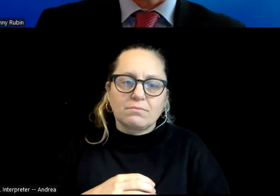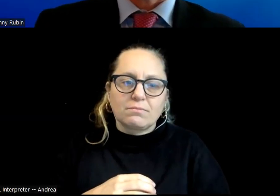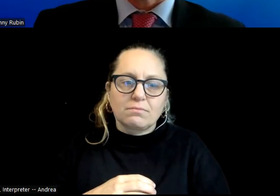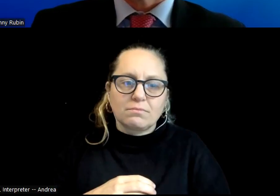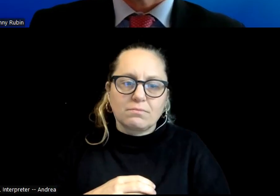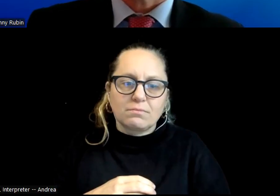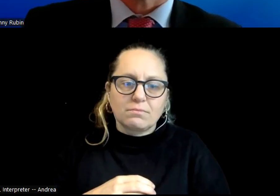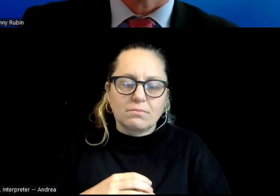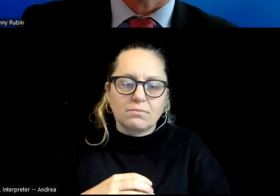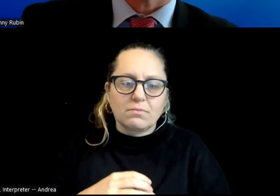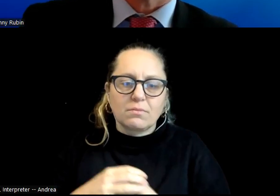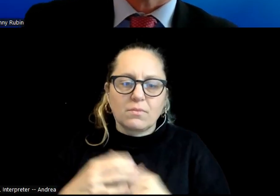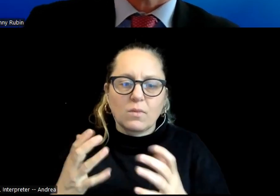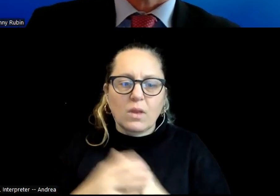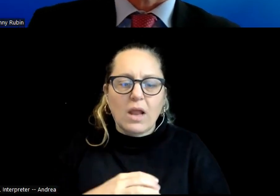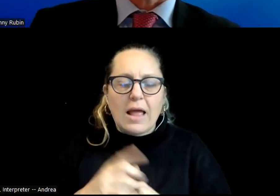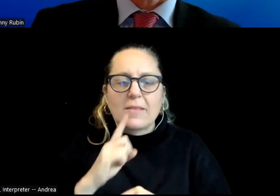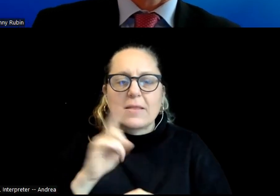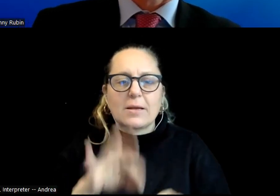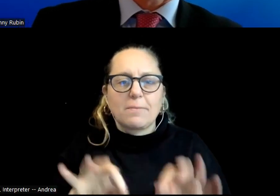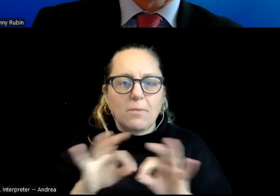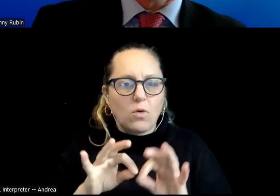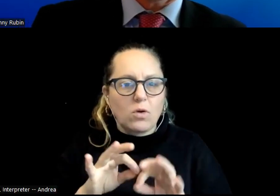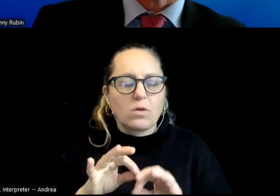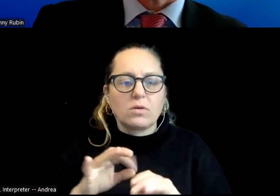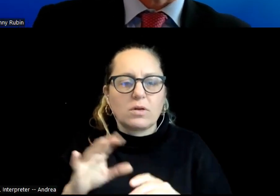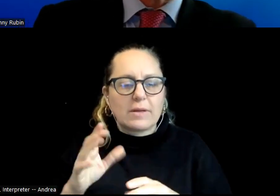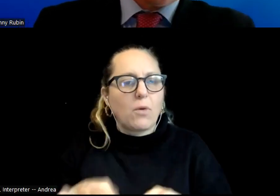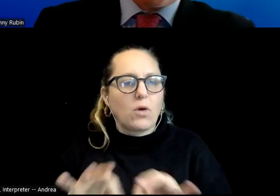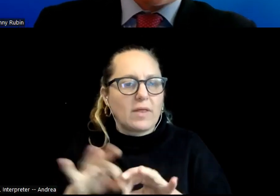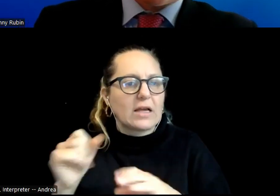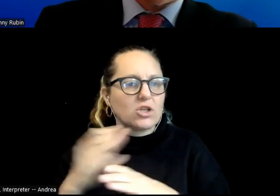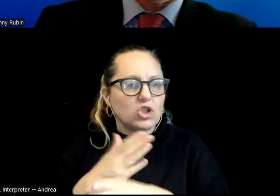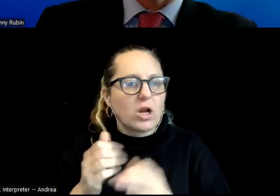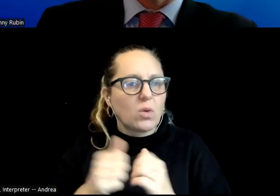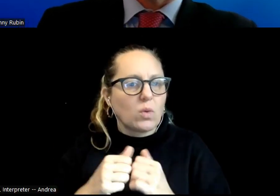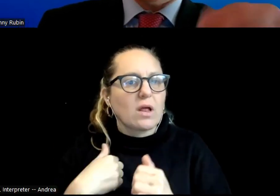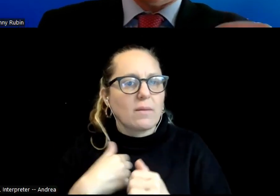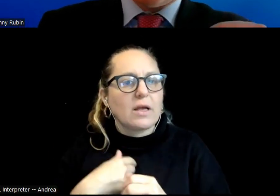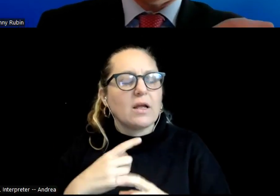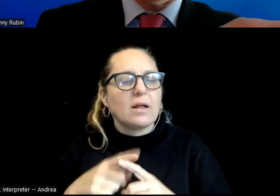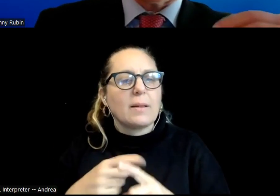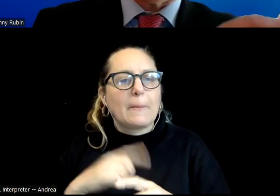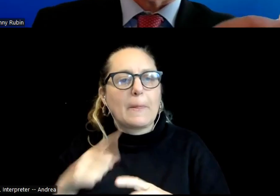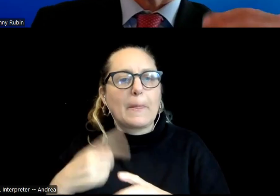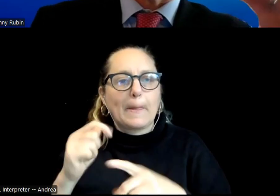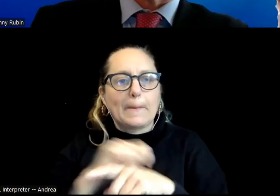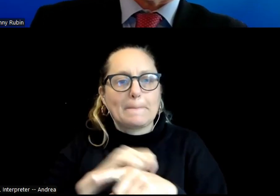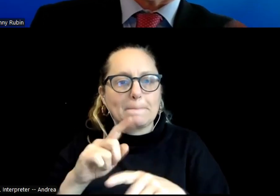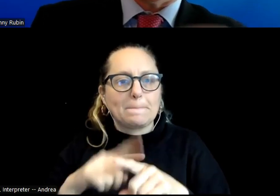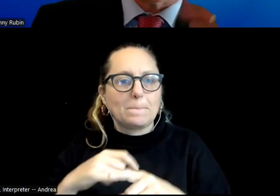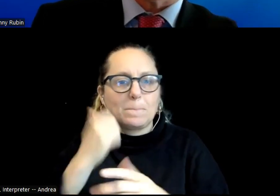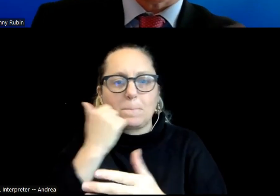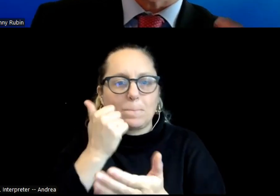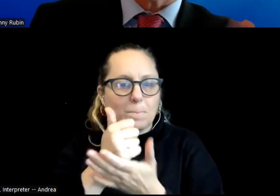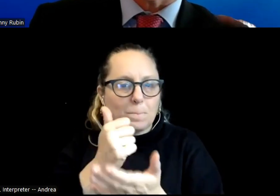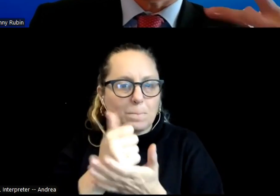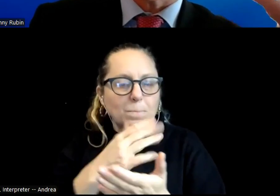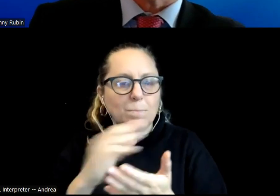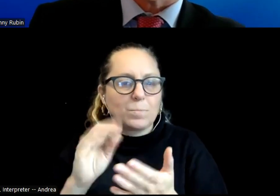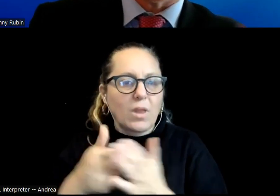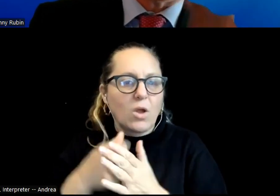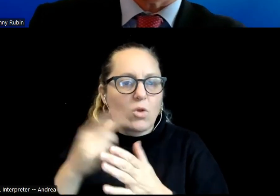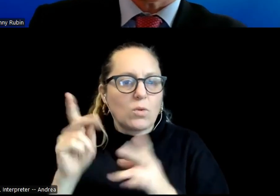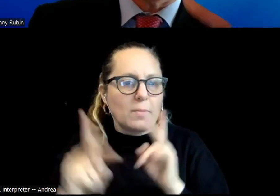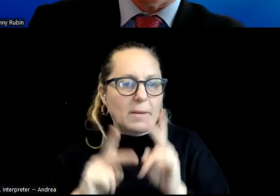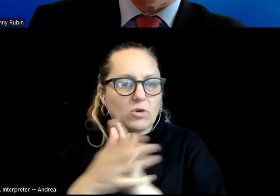inhibition, Well, I takes down think it's their really important inhibition so they students can share know with me. it's about the training and the in Mhm. dental assisting, and it's about all those people